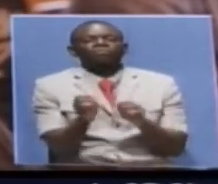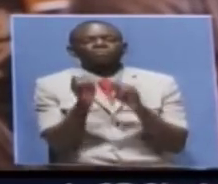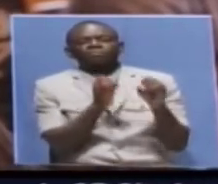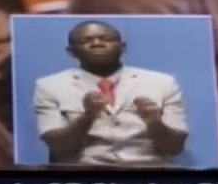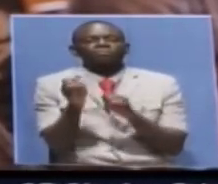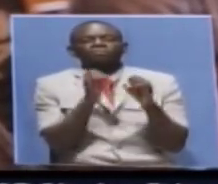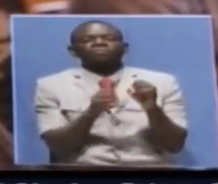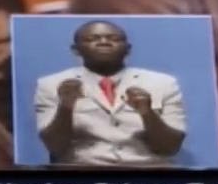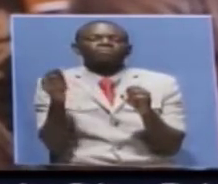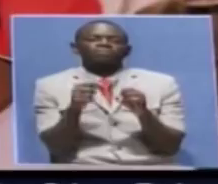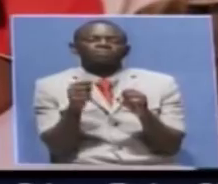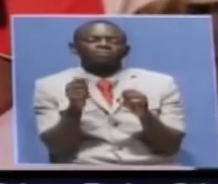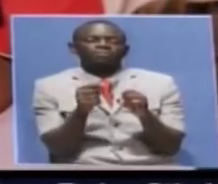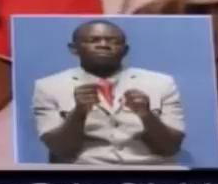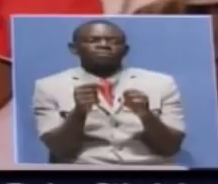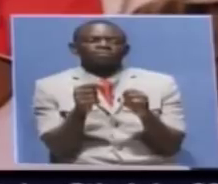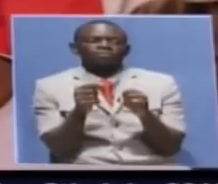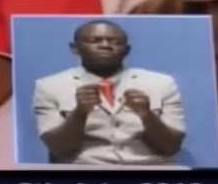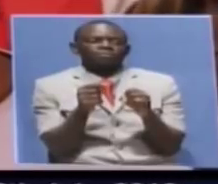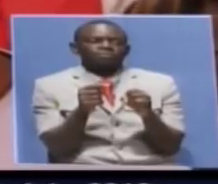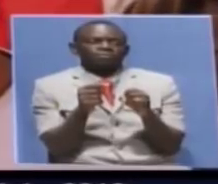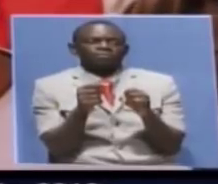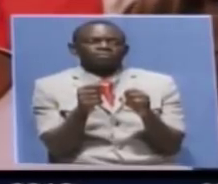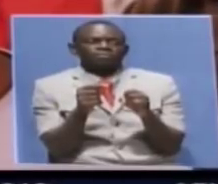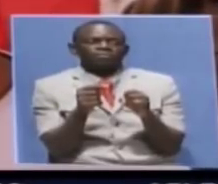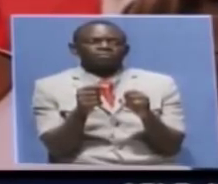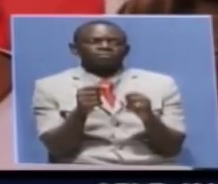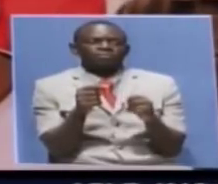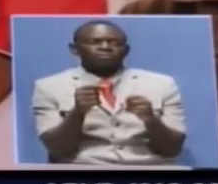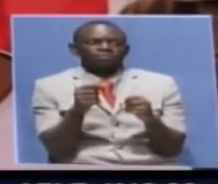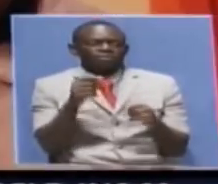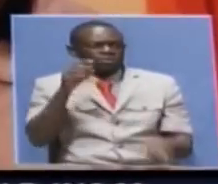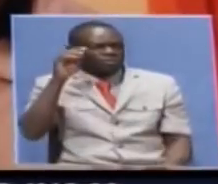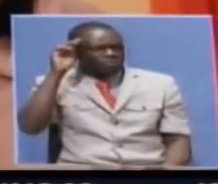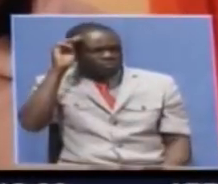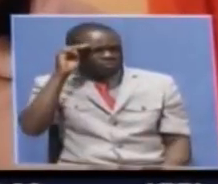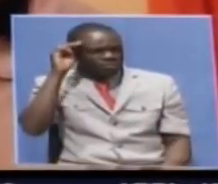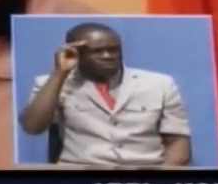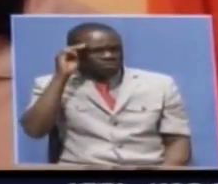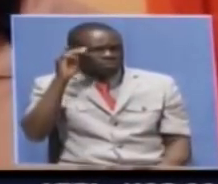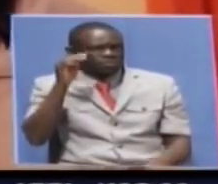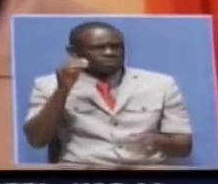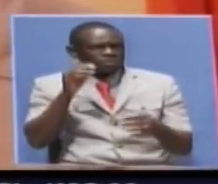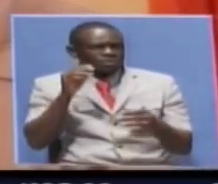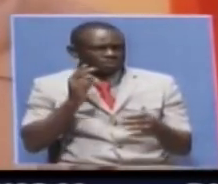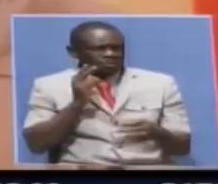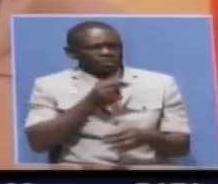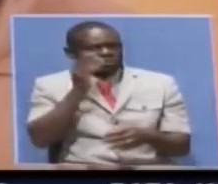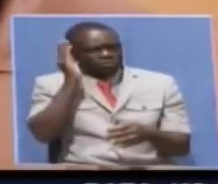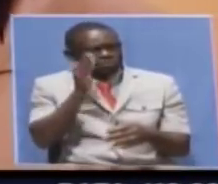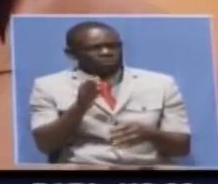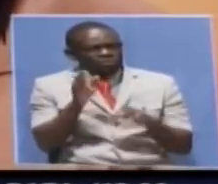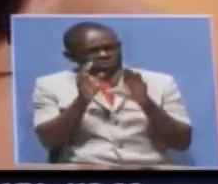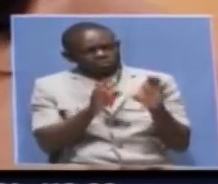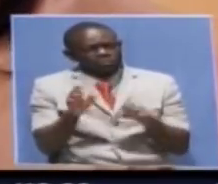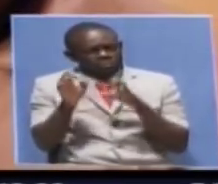a tutor system as per direction by the ministry to the best of our abilities. These, ladies and